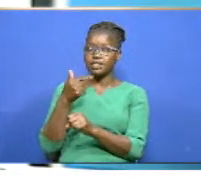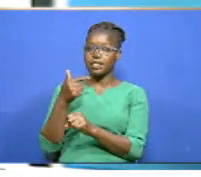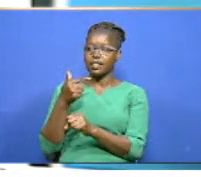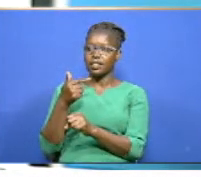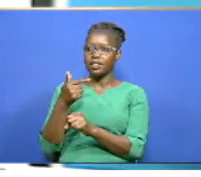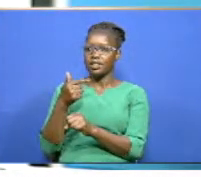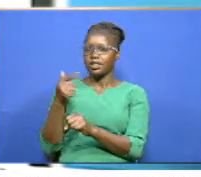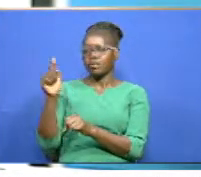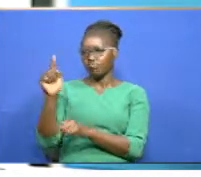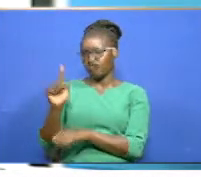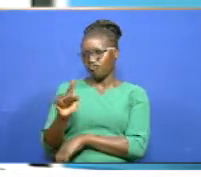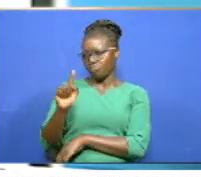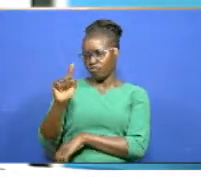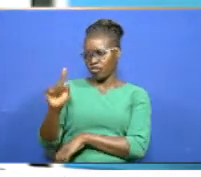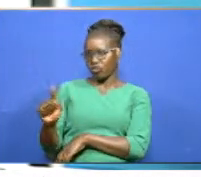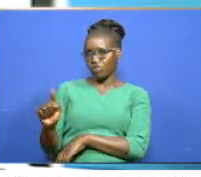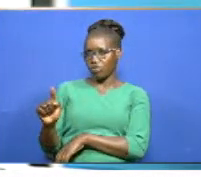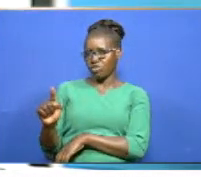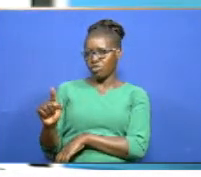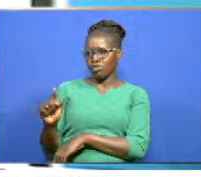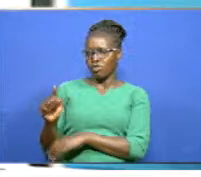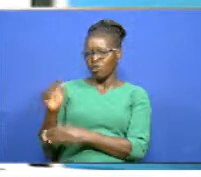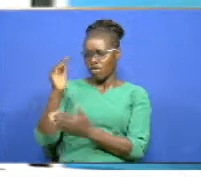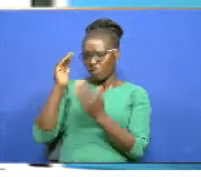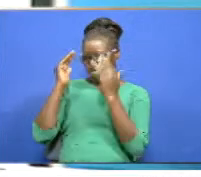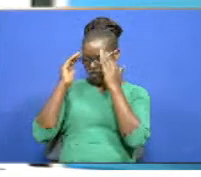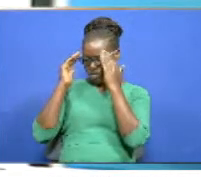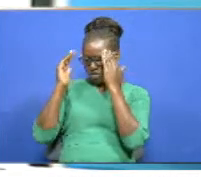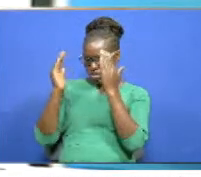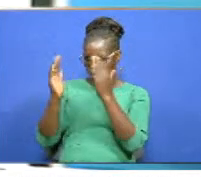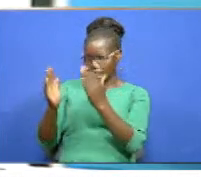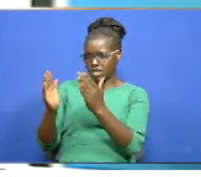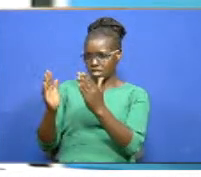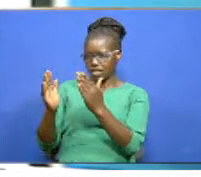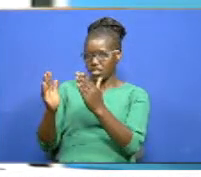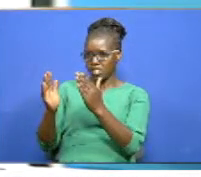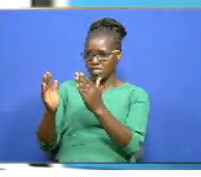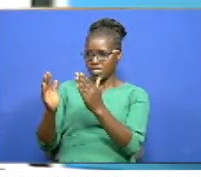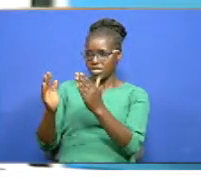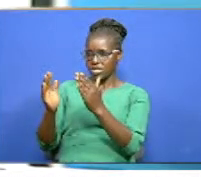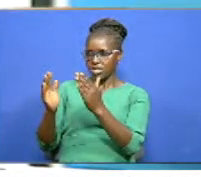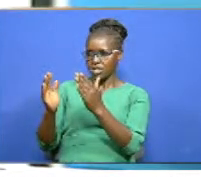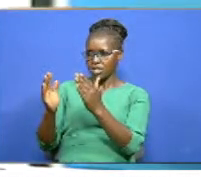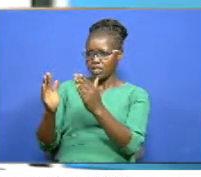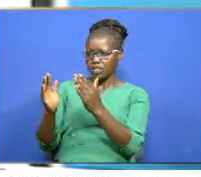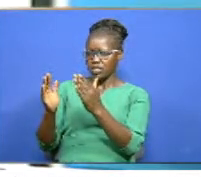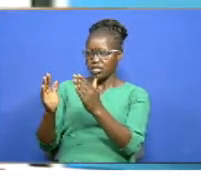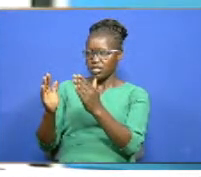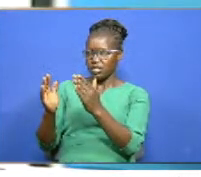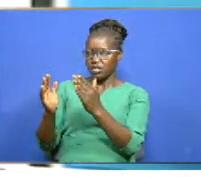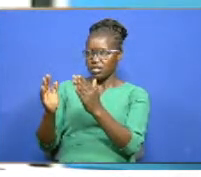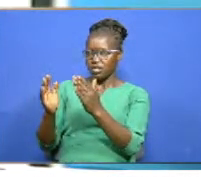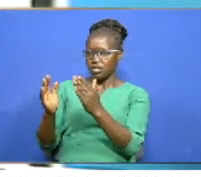wrong because it is too much focused. It is too much focused on the